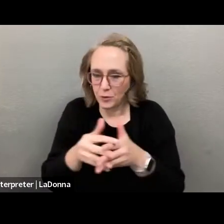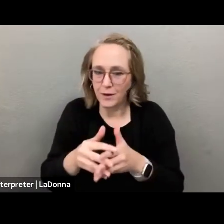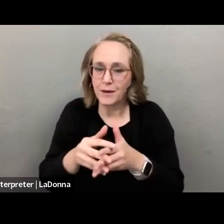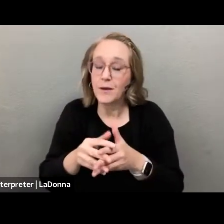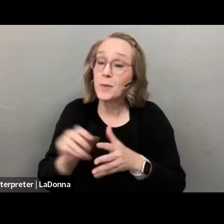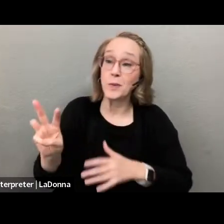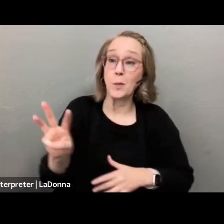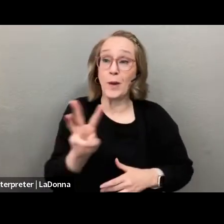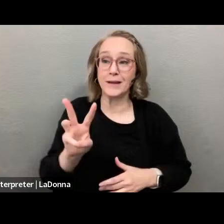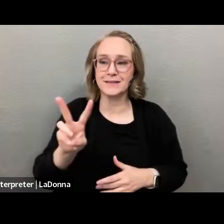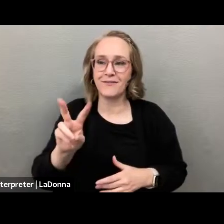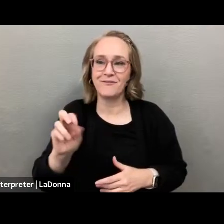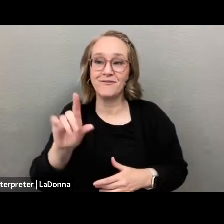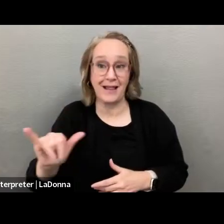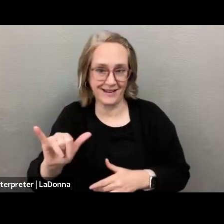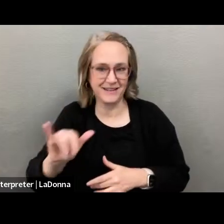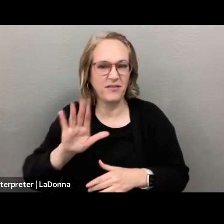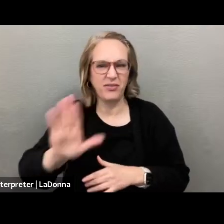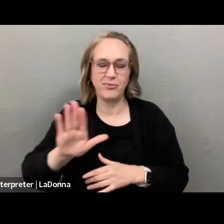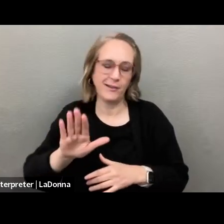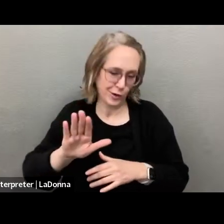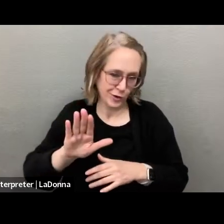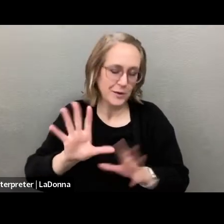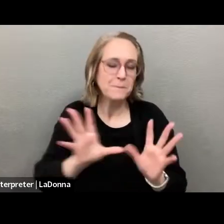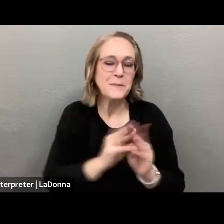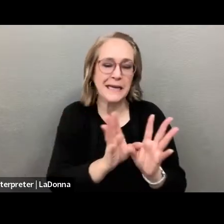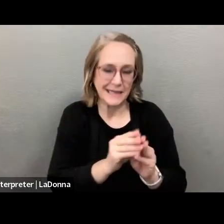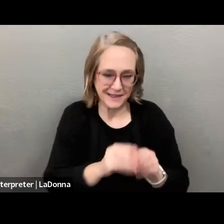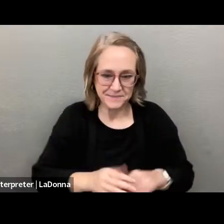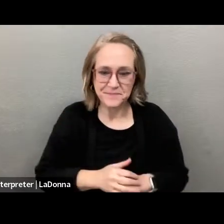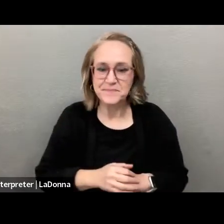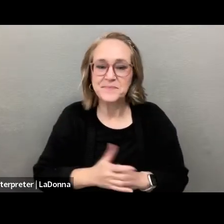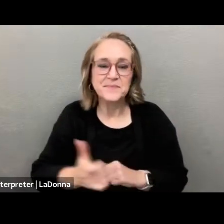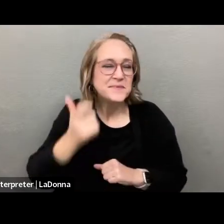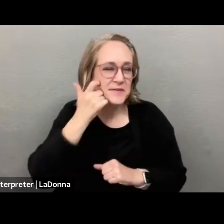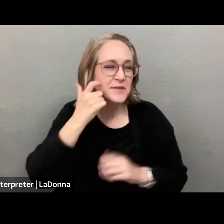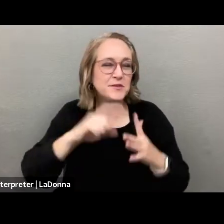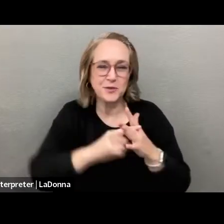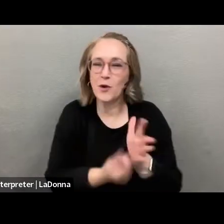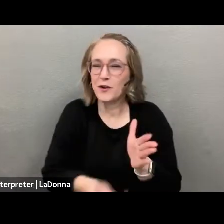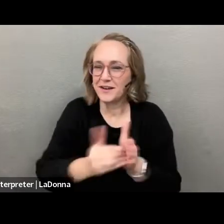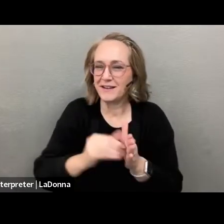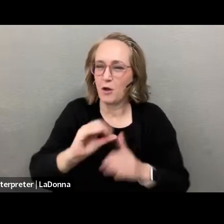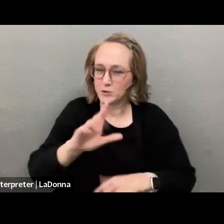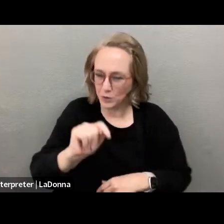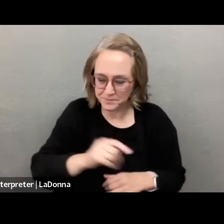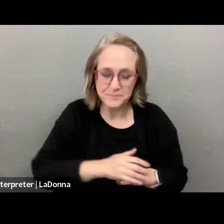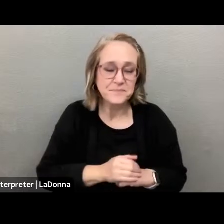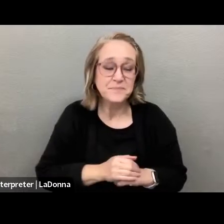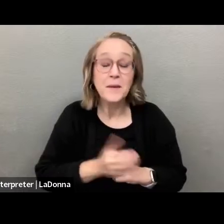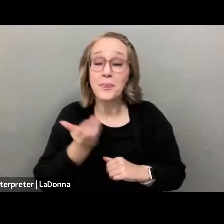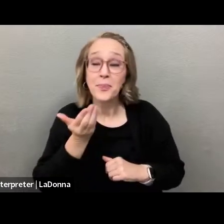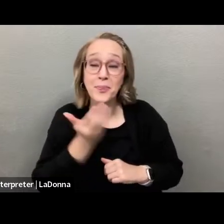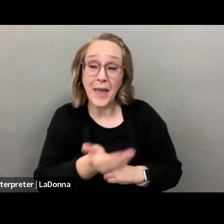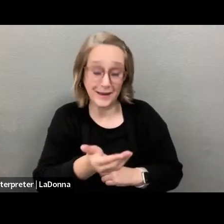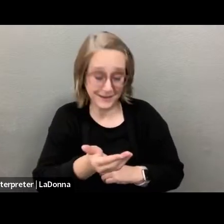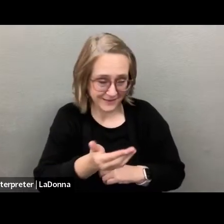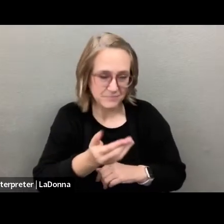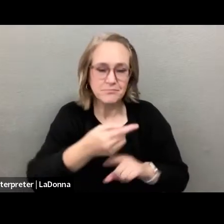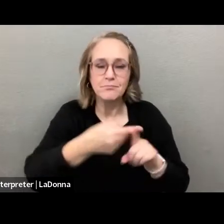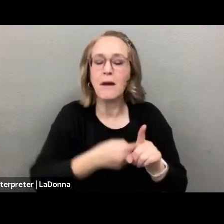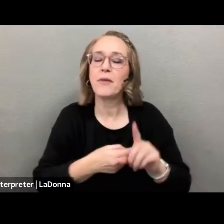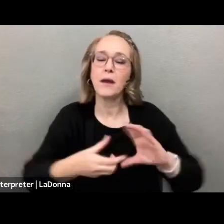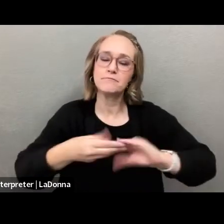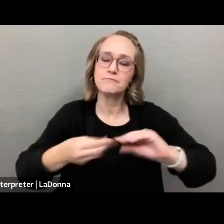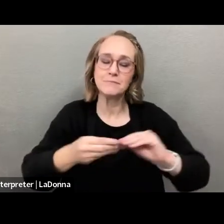up in October for our chapter meetings, and I was able to share a little bit about my cochlear implant story with a group.